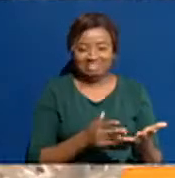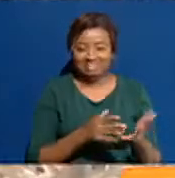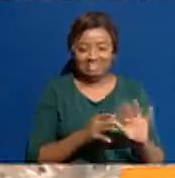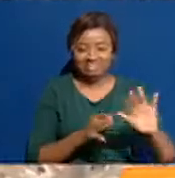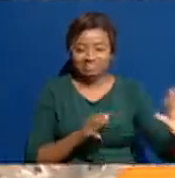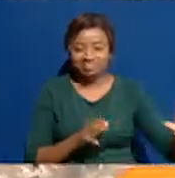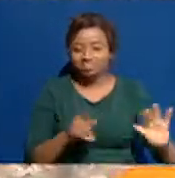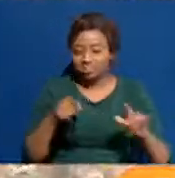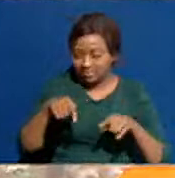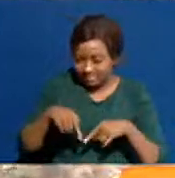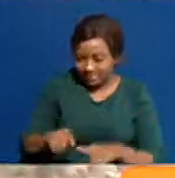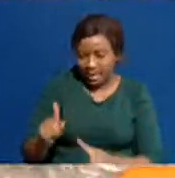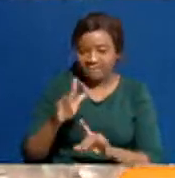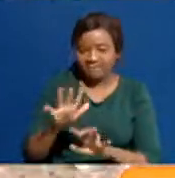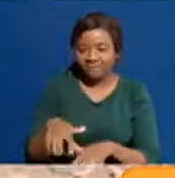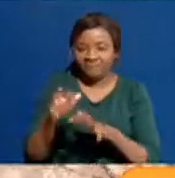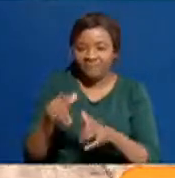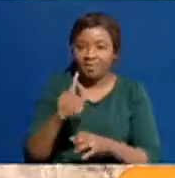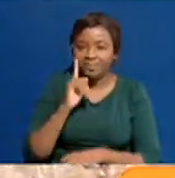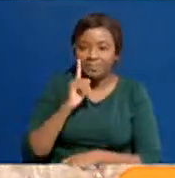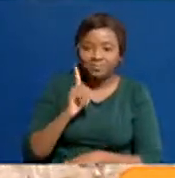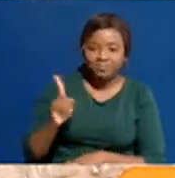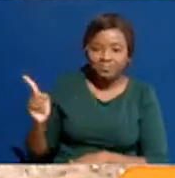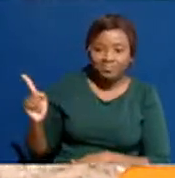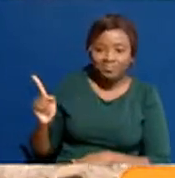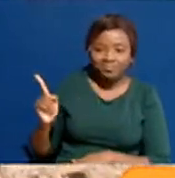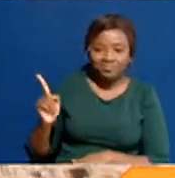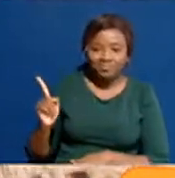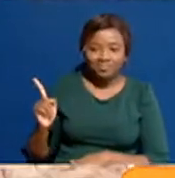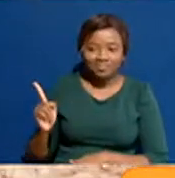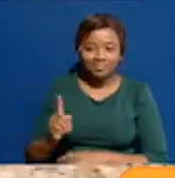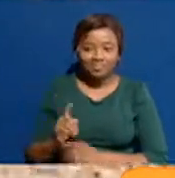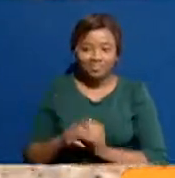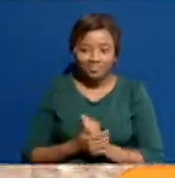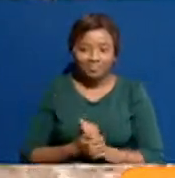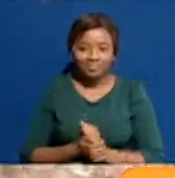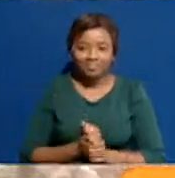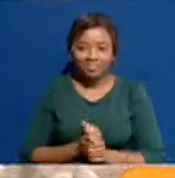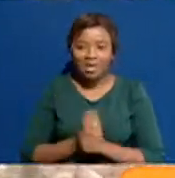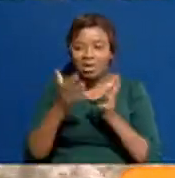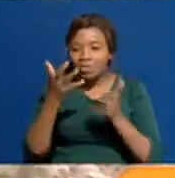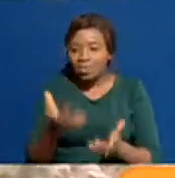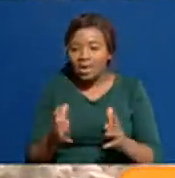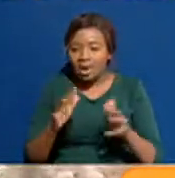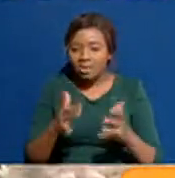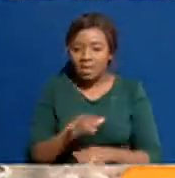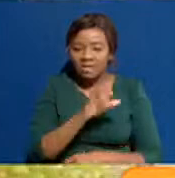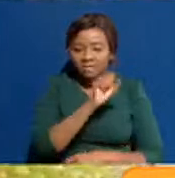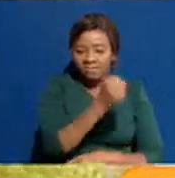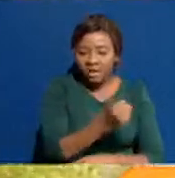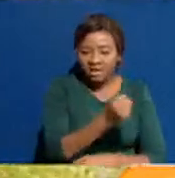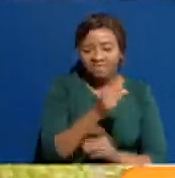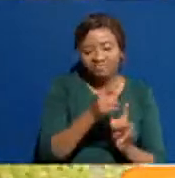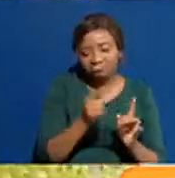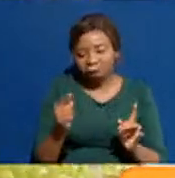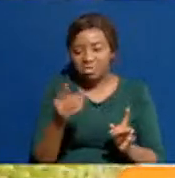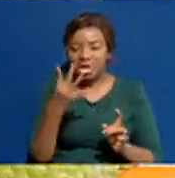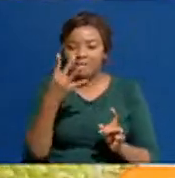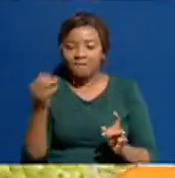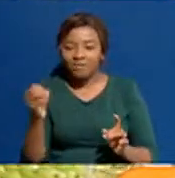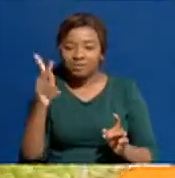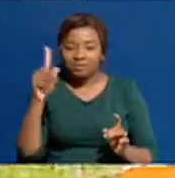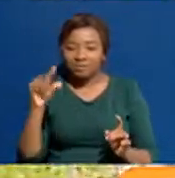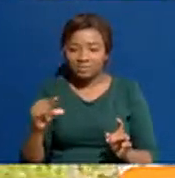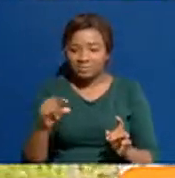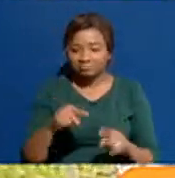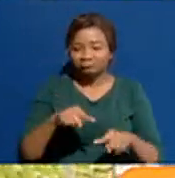pale. The entire fruit is oval and oblong in shape and can weigh between 5 to 40 kilograms depending